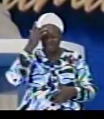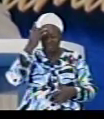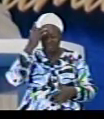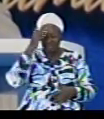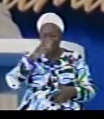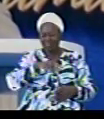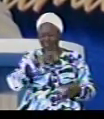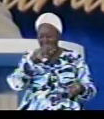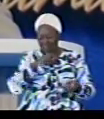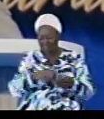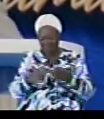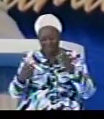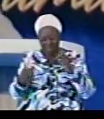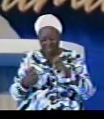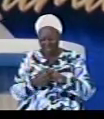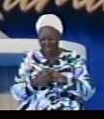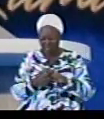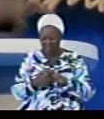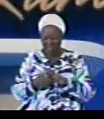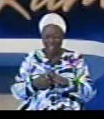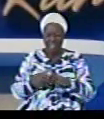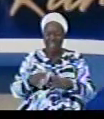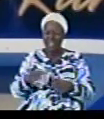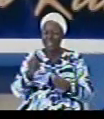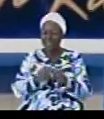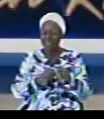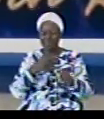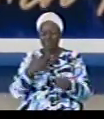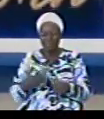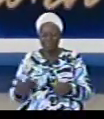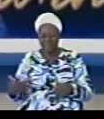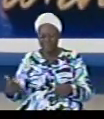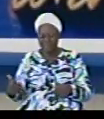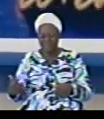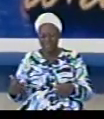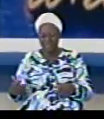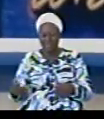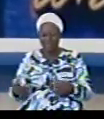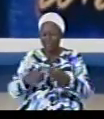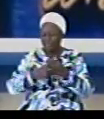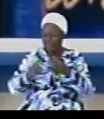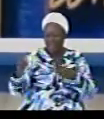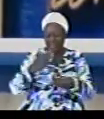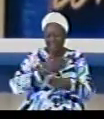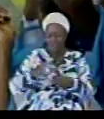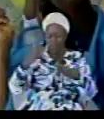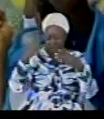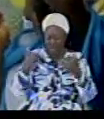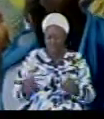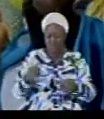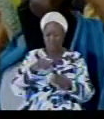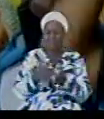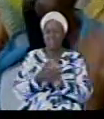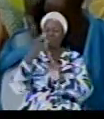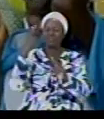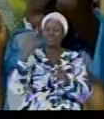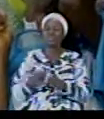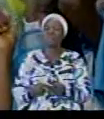sickness, of disease, everything vanish away right now in Jesus' name.